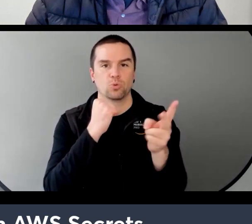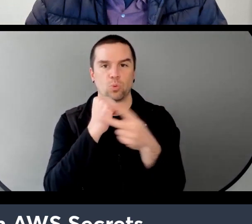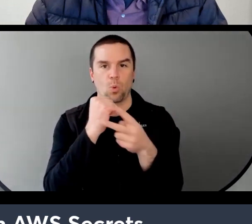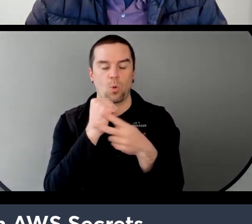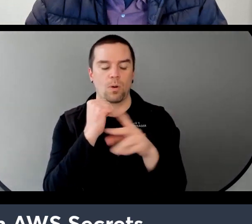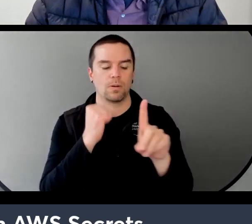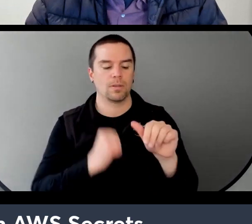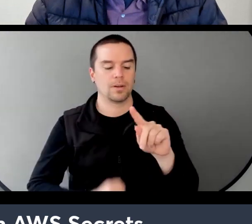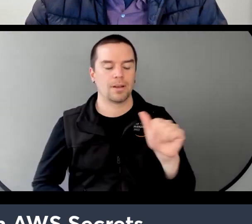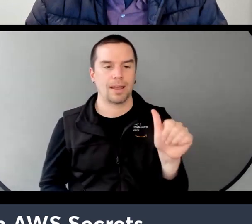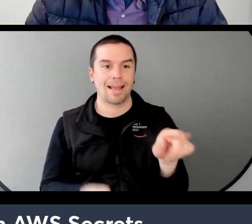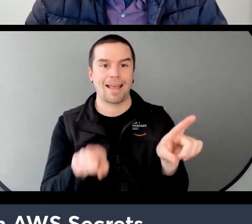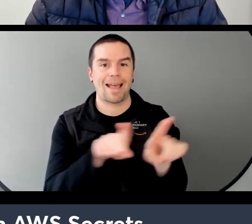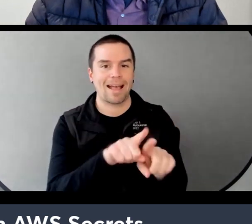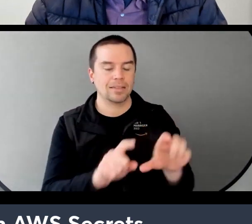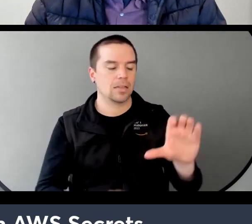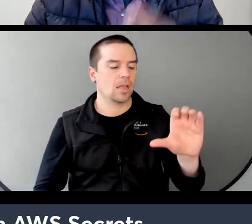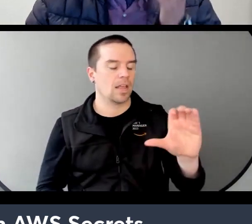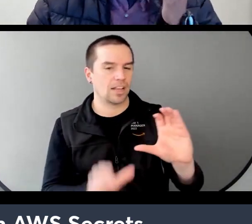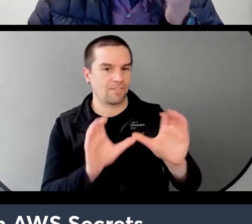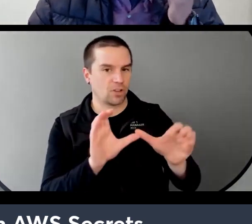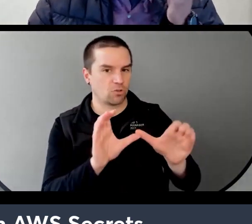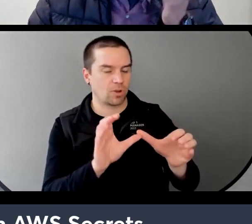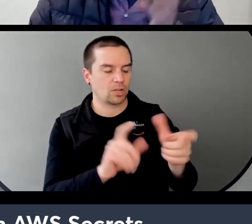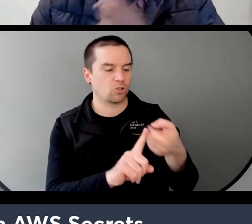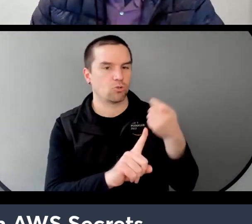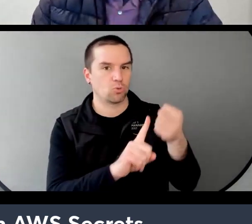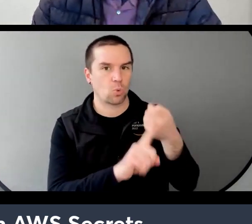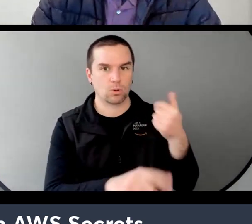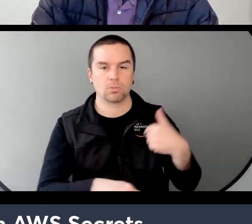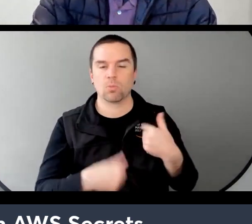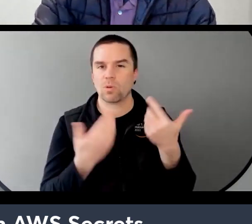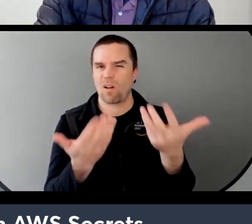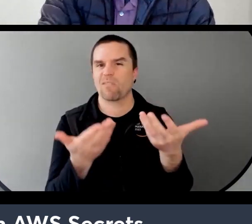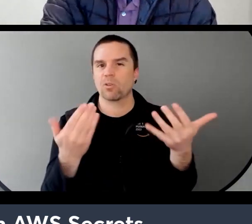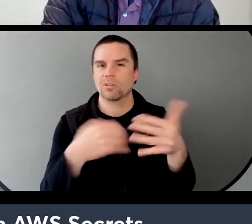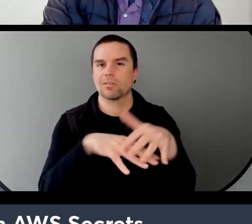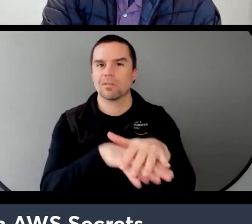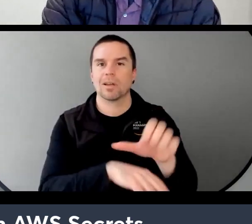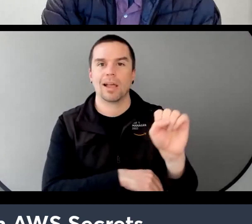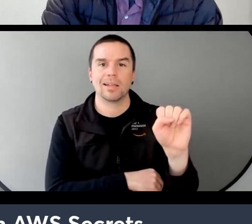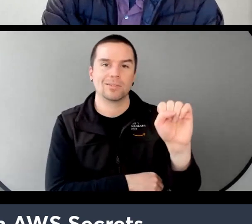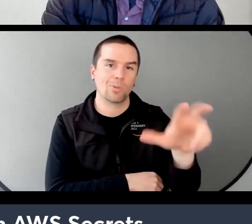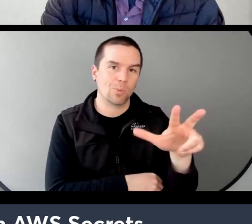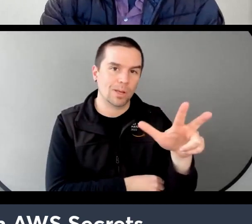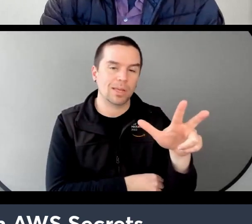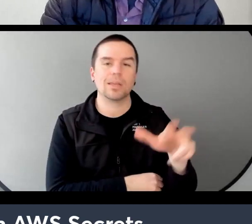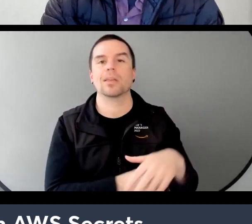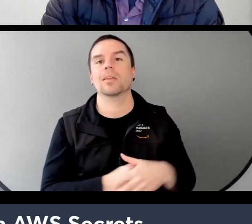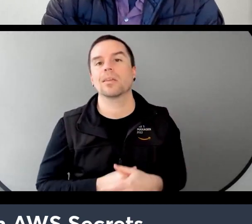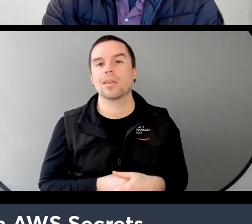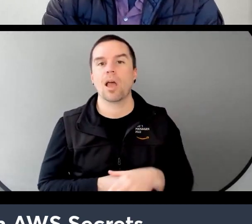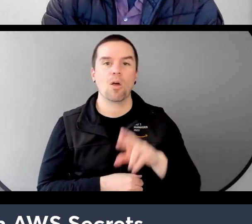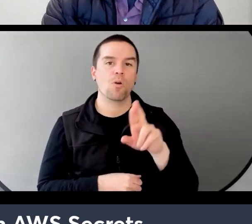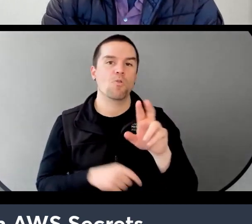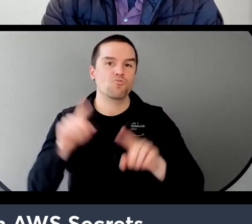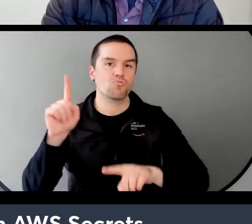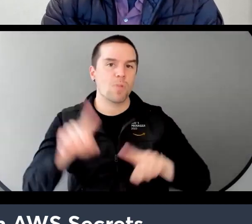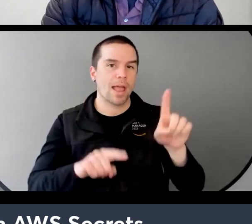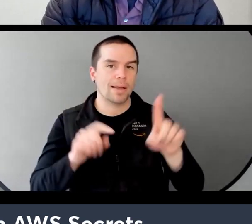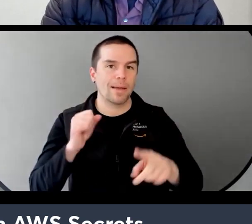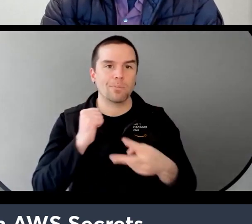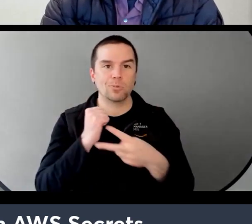So we offer integrations with S3, parameter store, document store, and